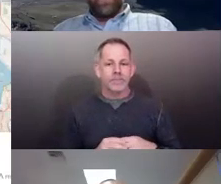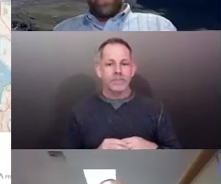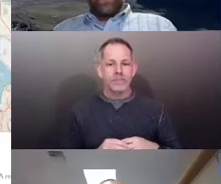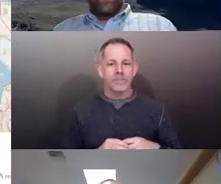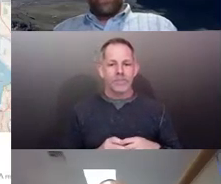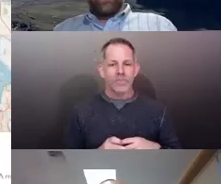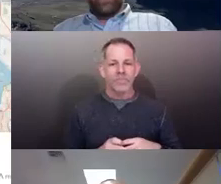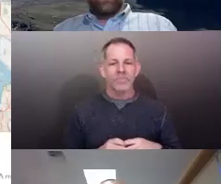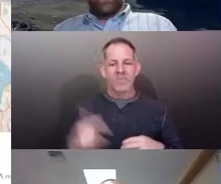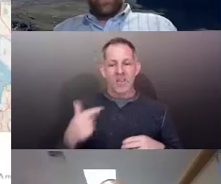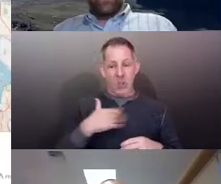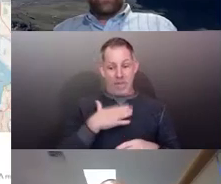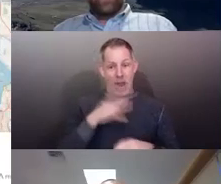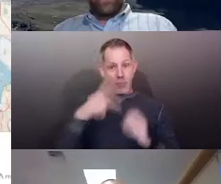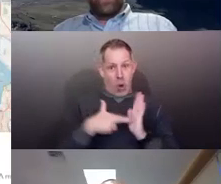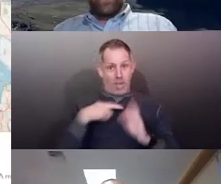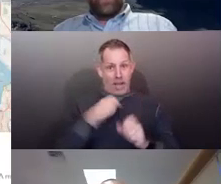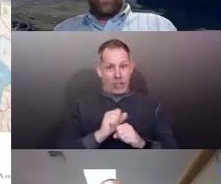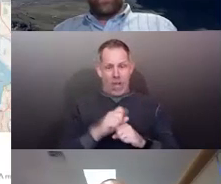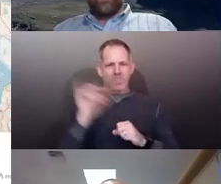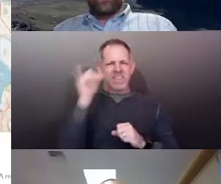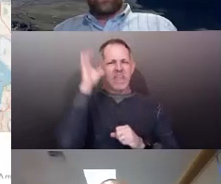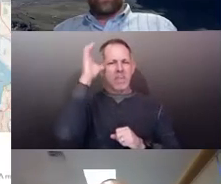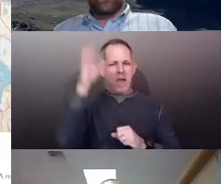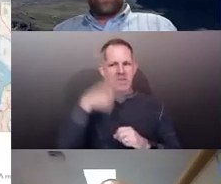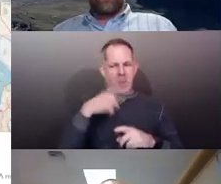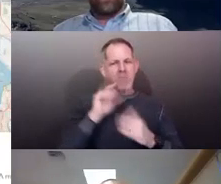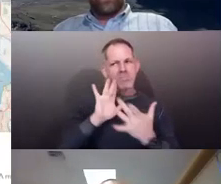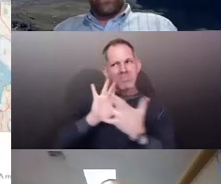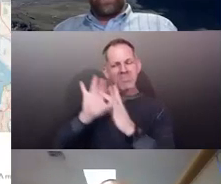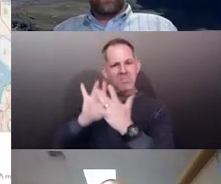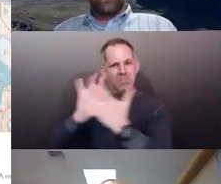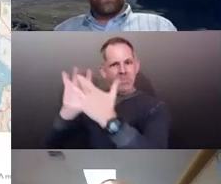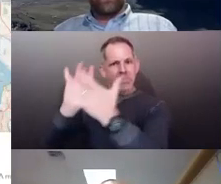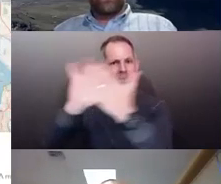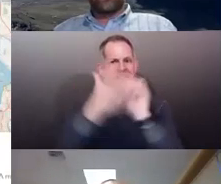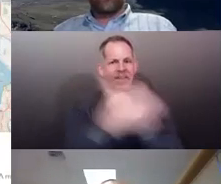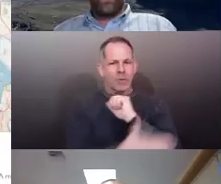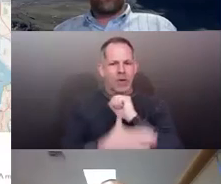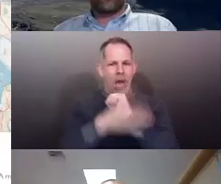well. And we're on multiple calls on a weekly basis with state emergency